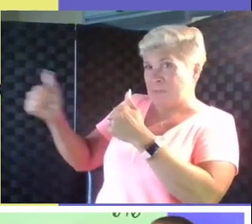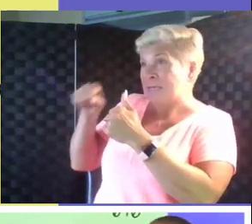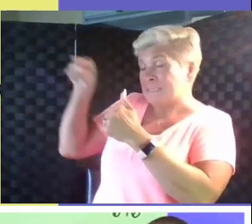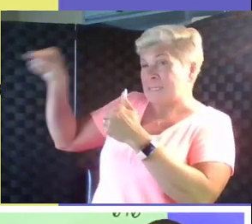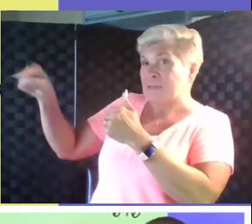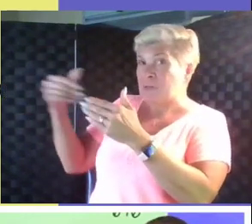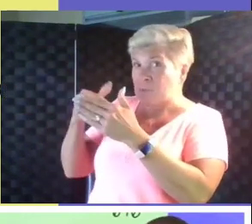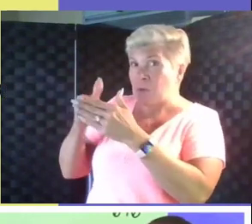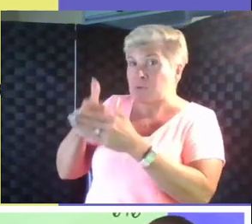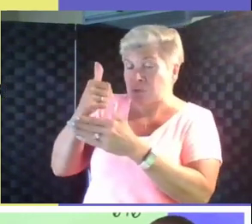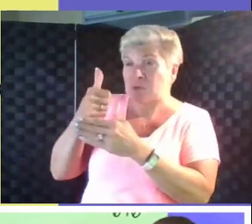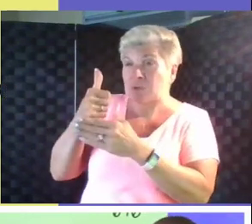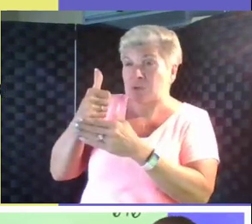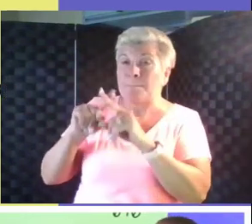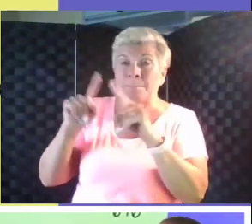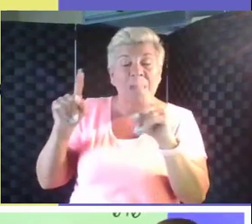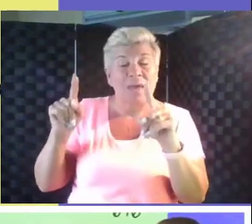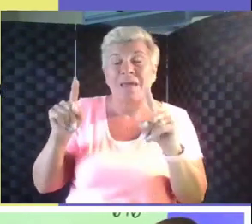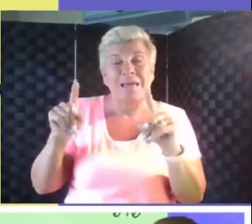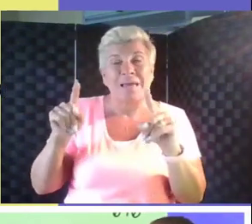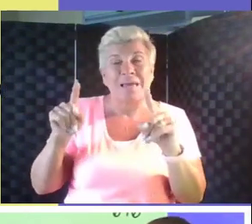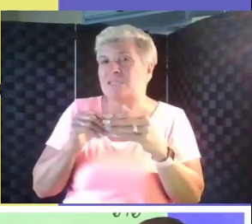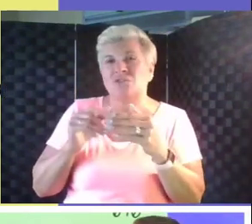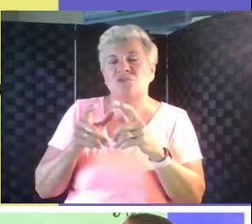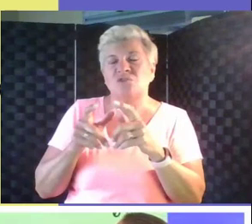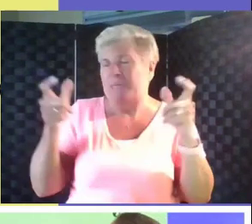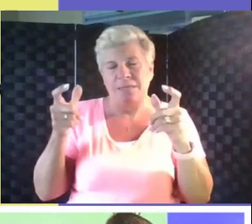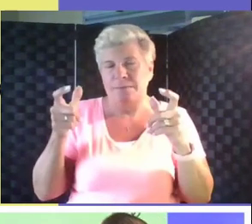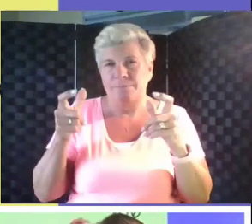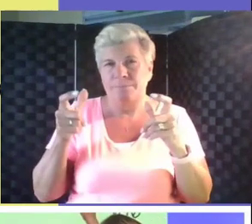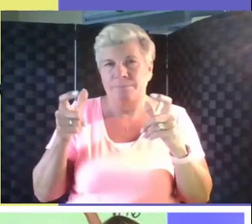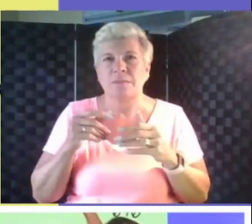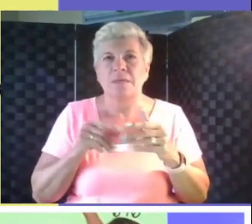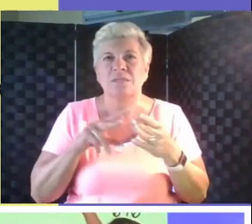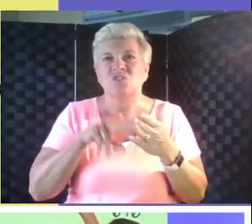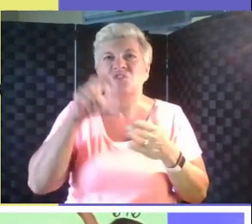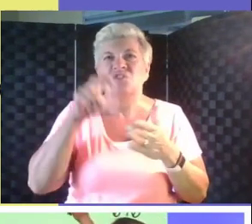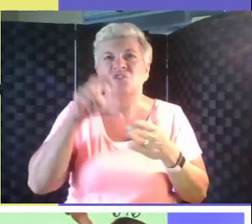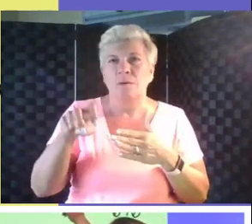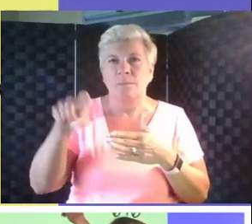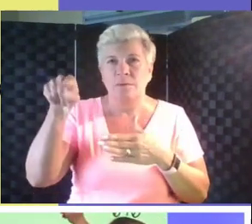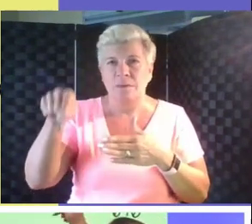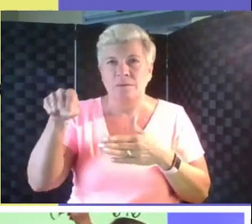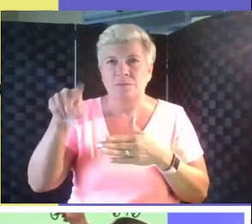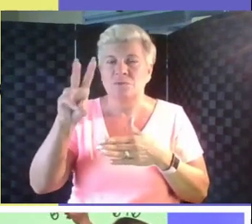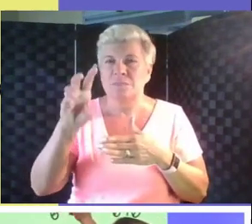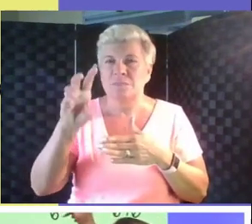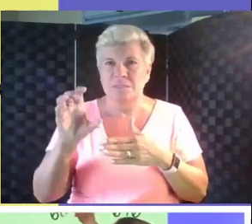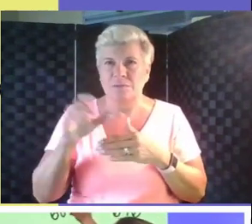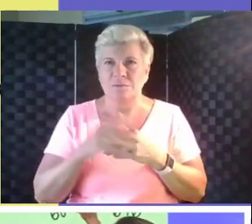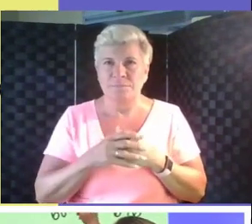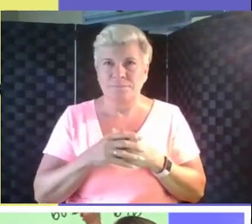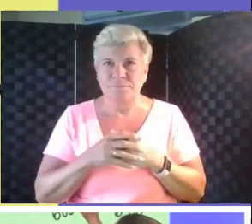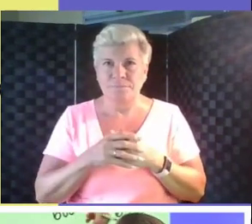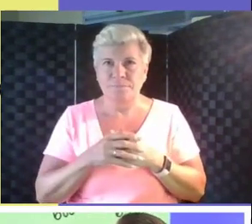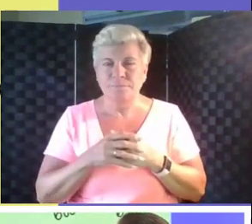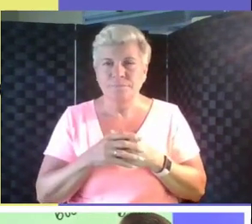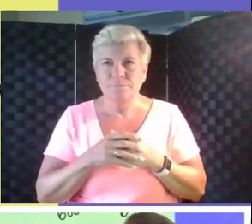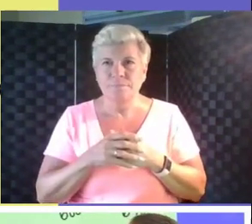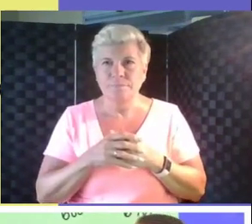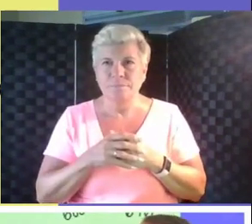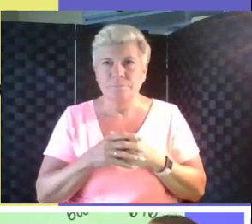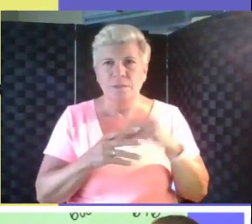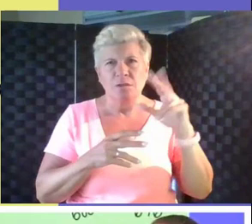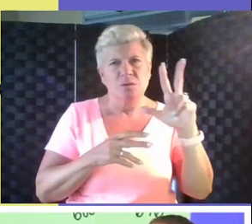number is close to 676, it's too big. So let's hop all the way over here to